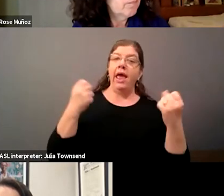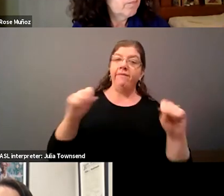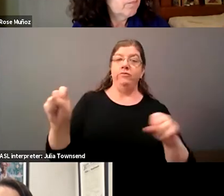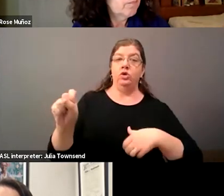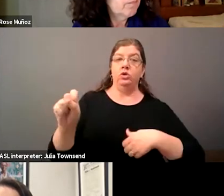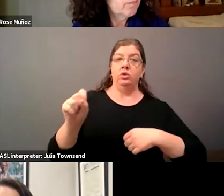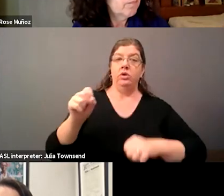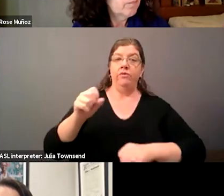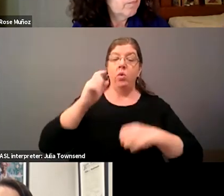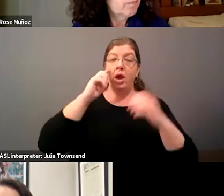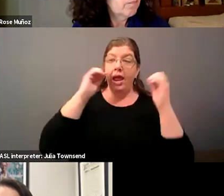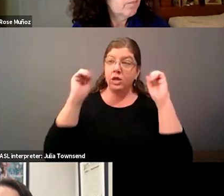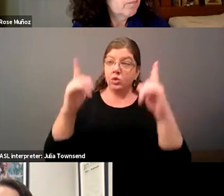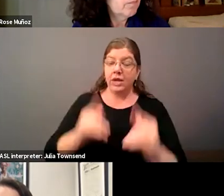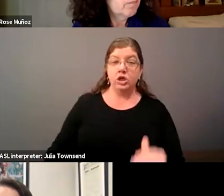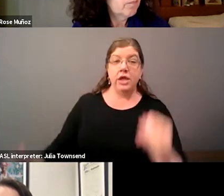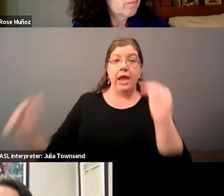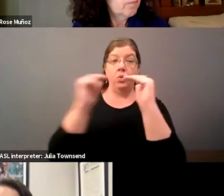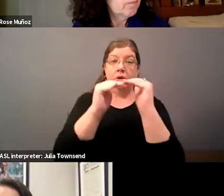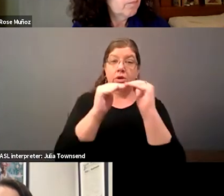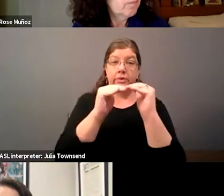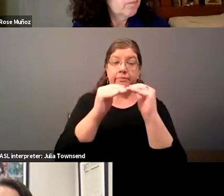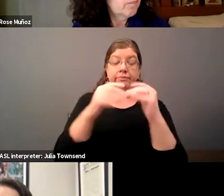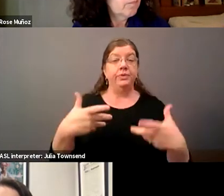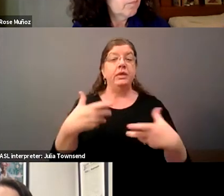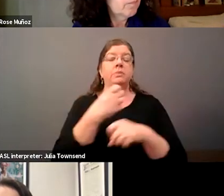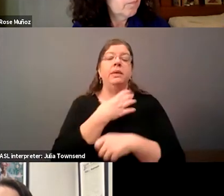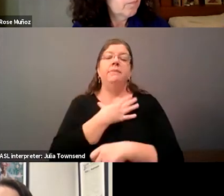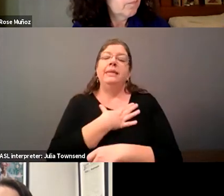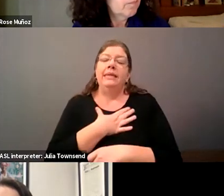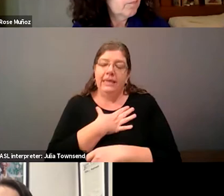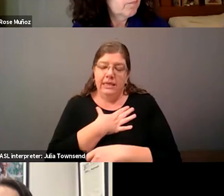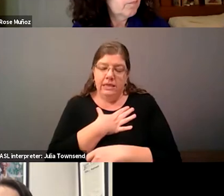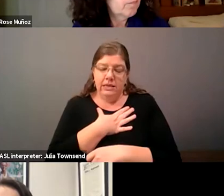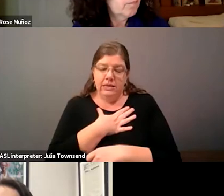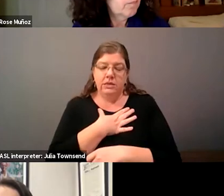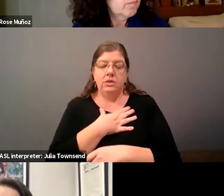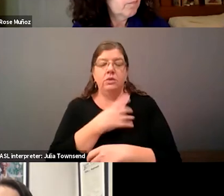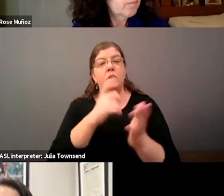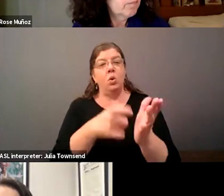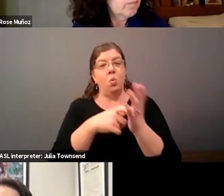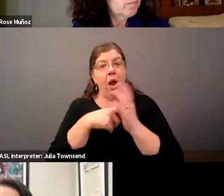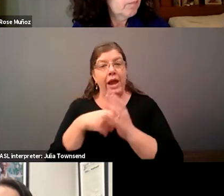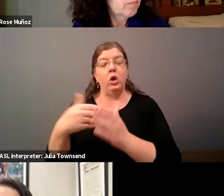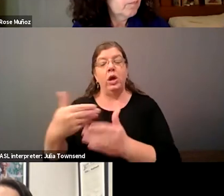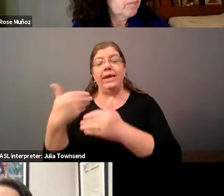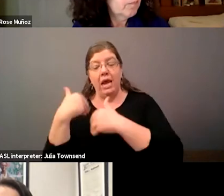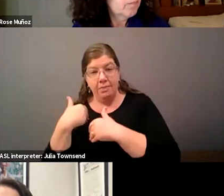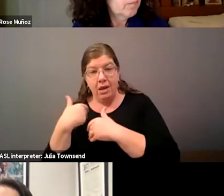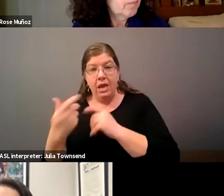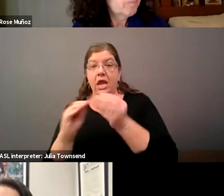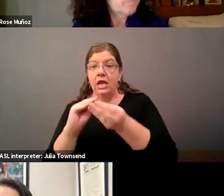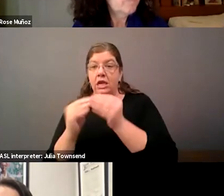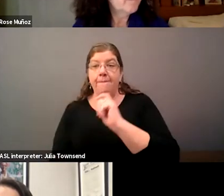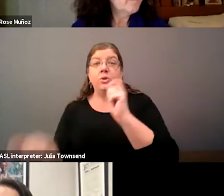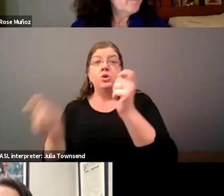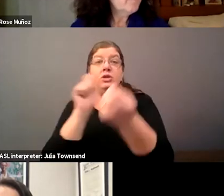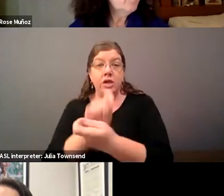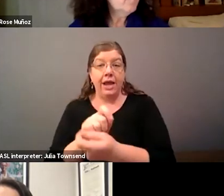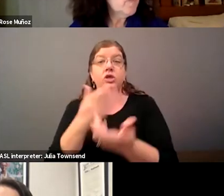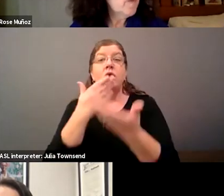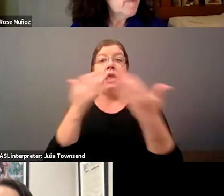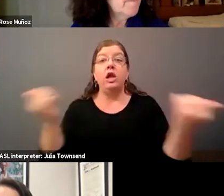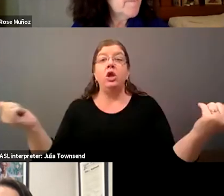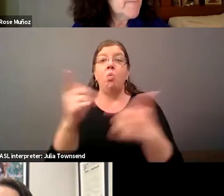educational equity in summary please enforce accountability change the numbers thank you all for your